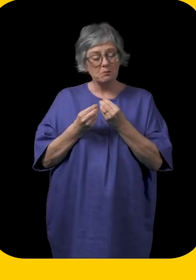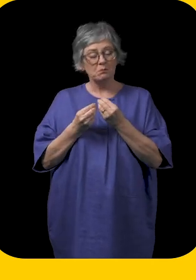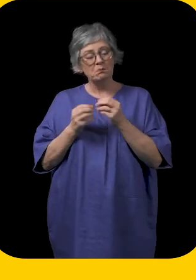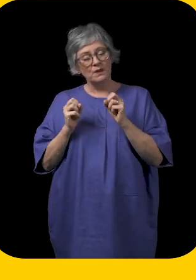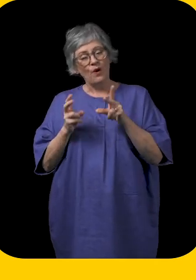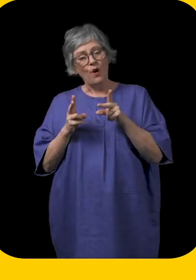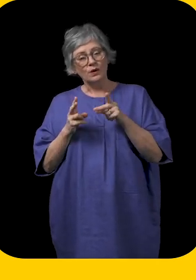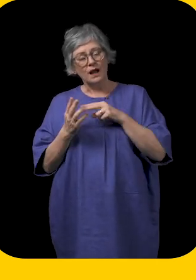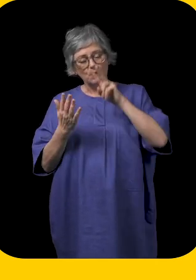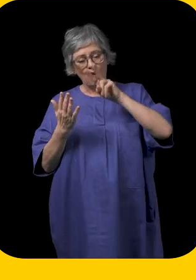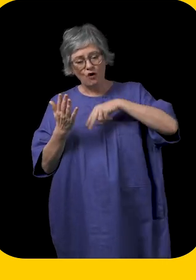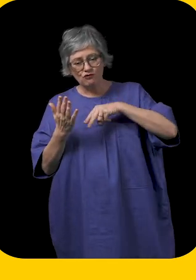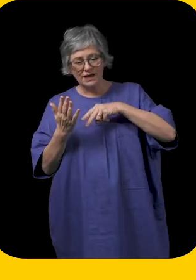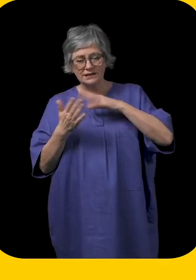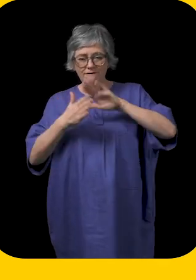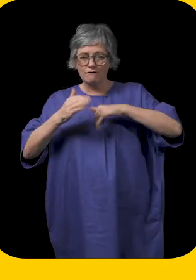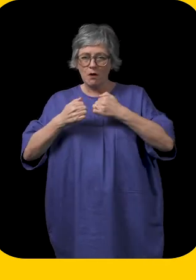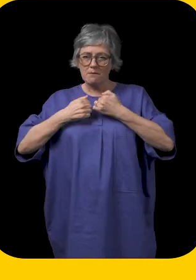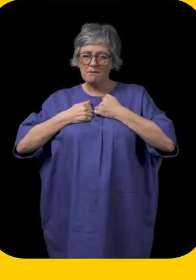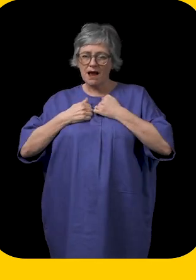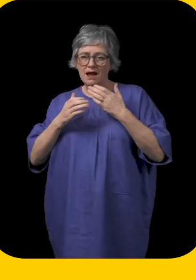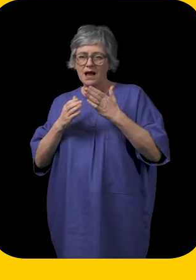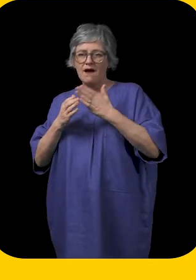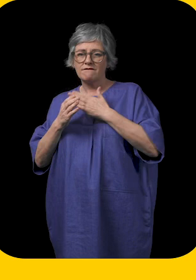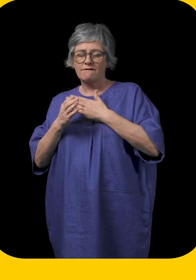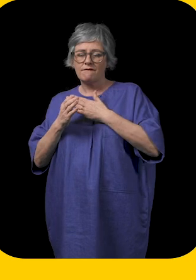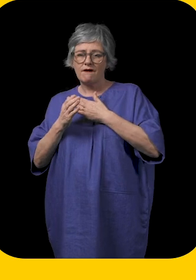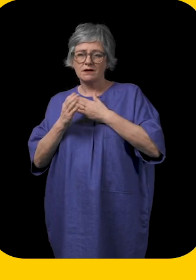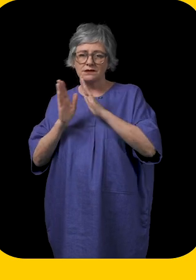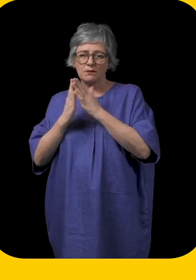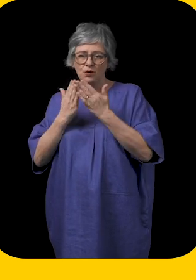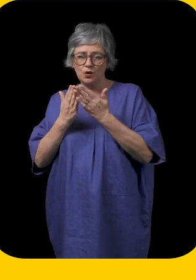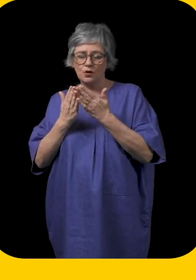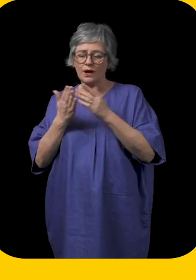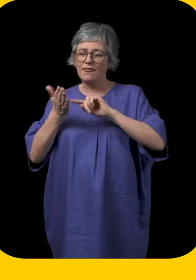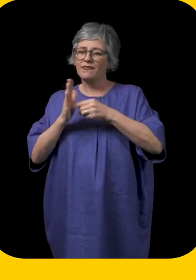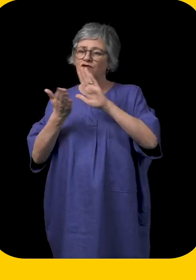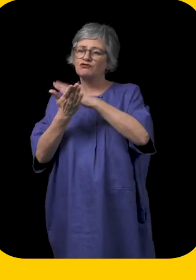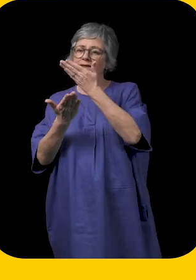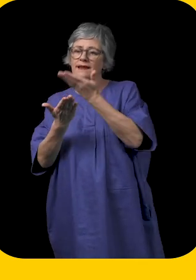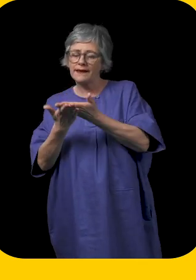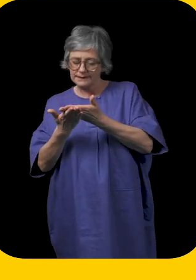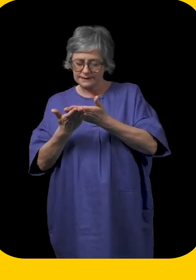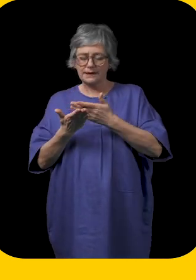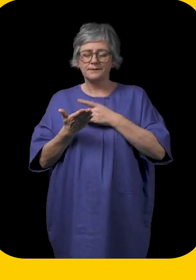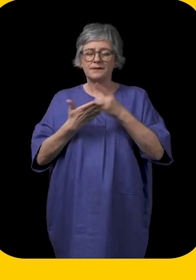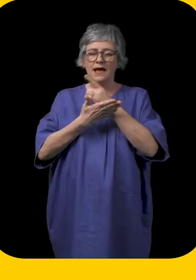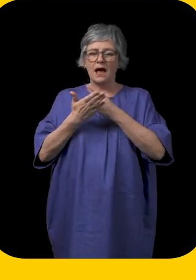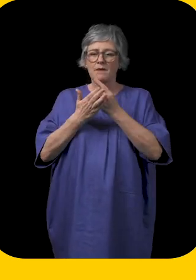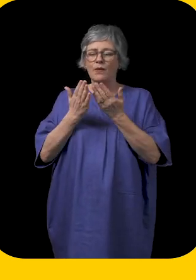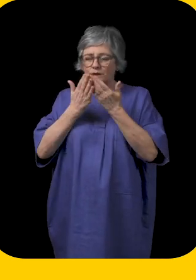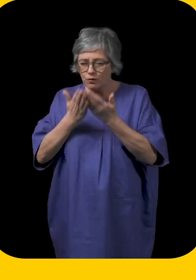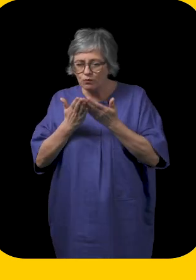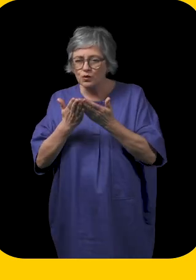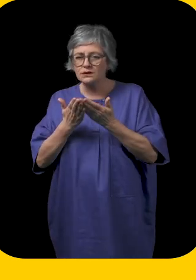Okay, I'm going to read from my first novel, The Translator. And it's about this